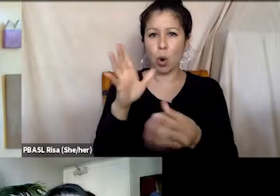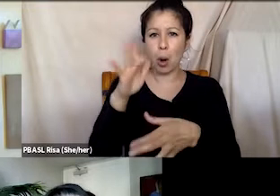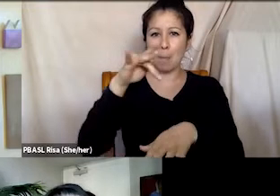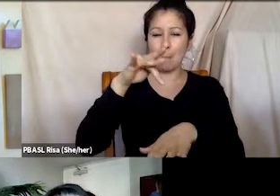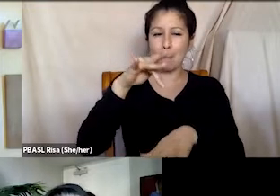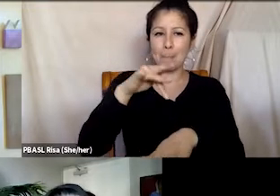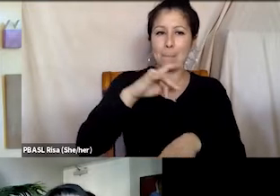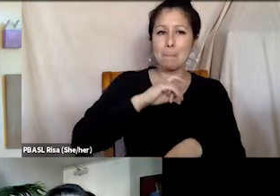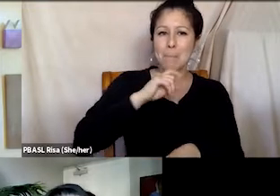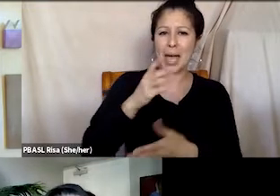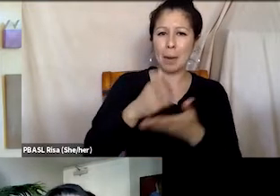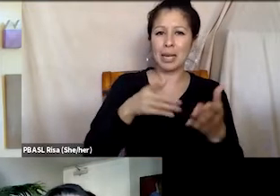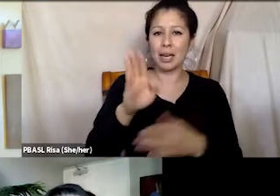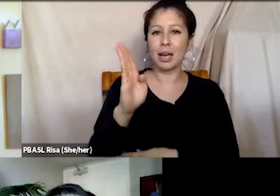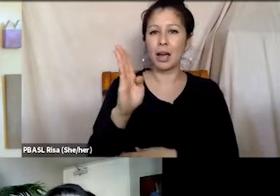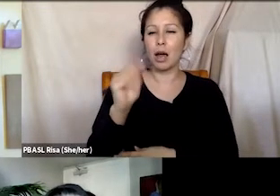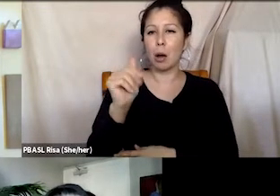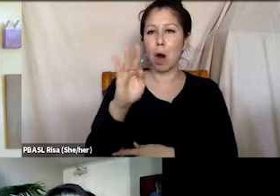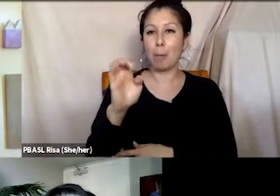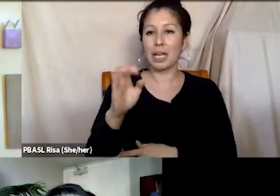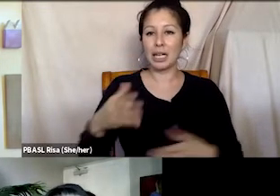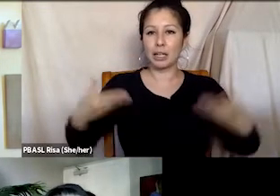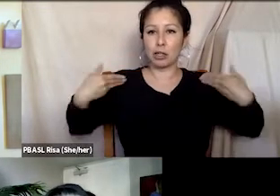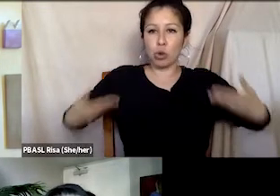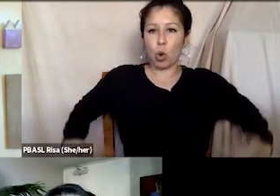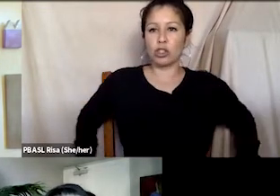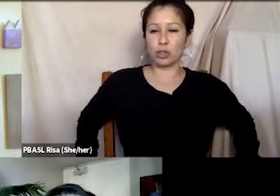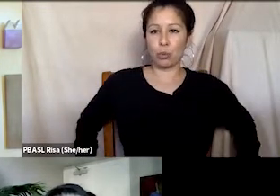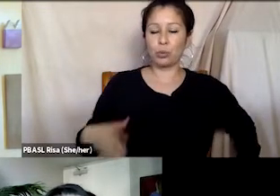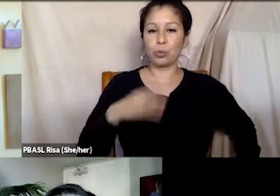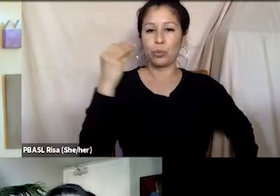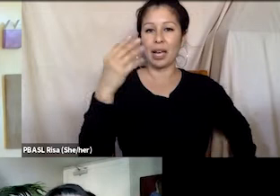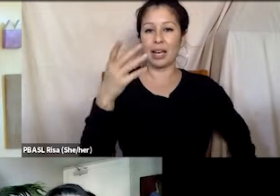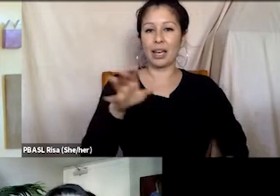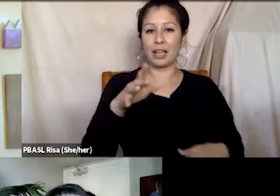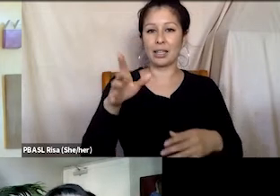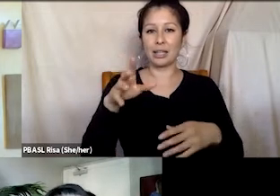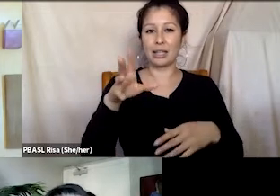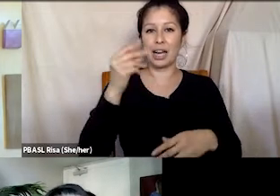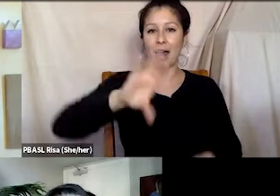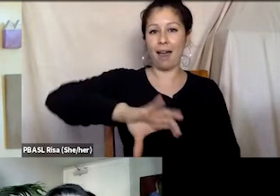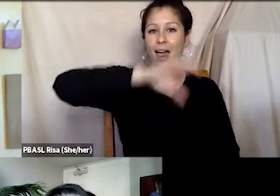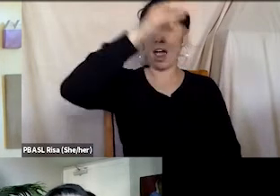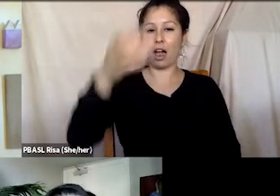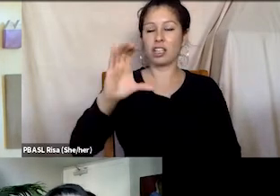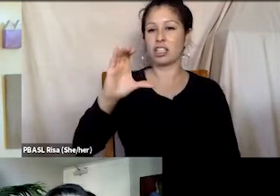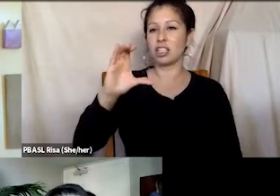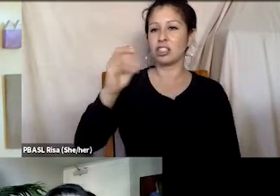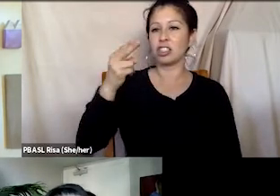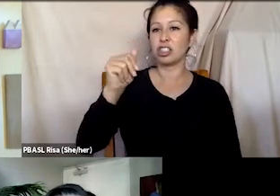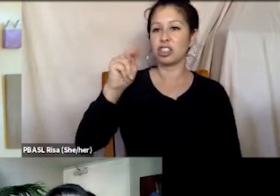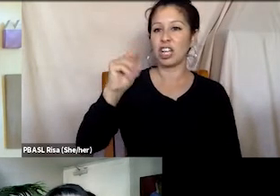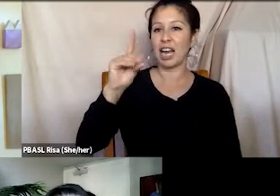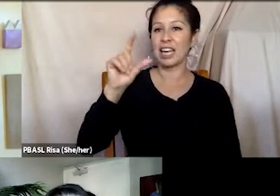piece, that it's a Barbie torso and an upside down chandelier glass from one of those wagon